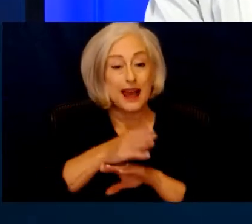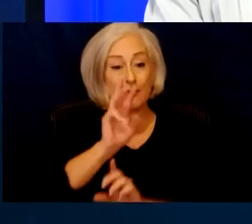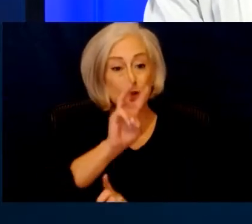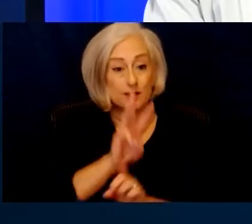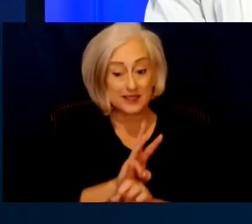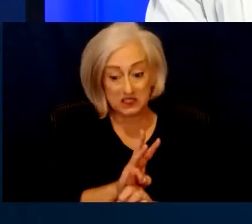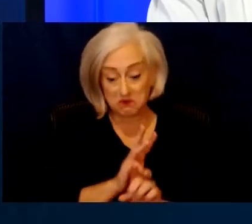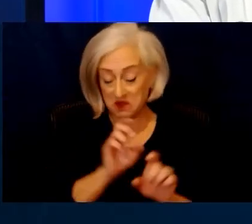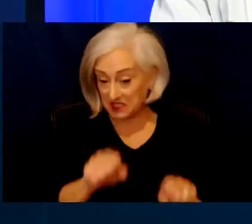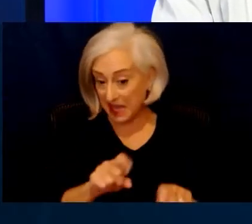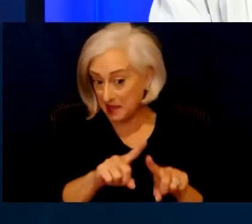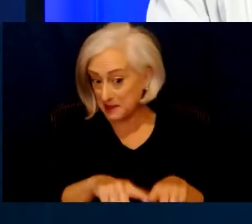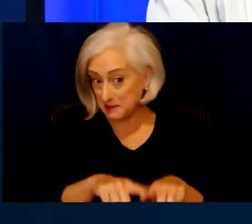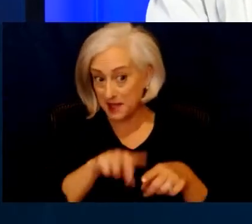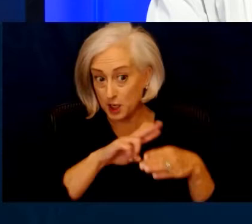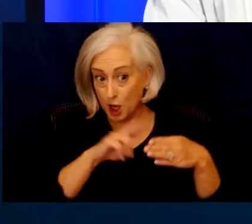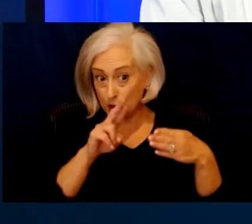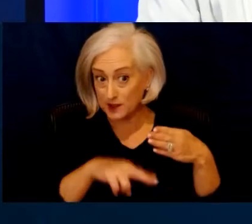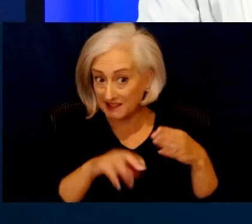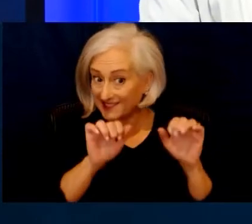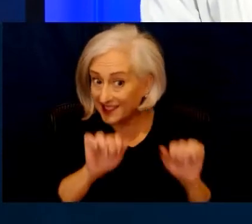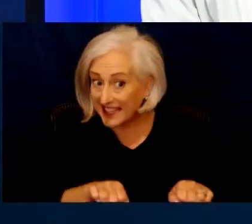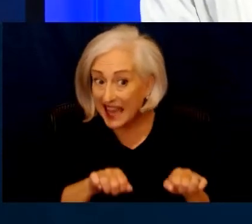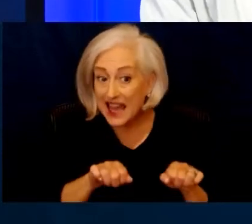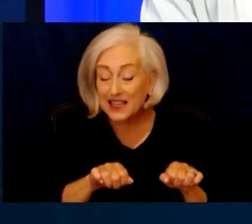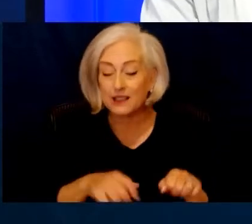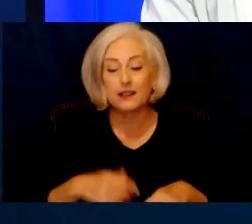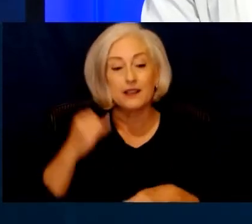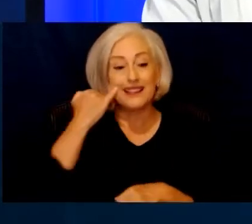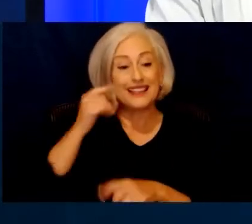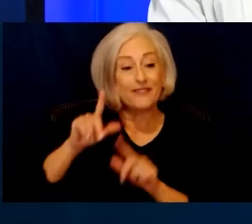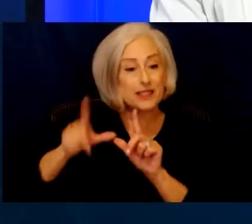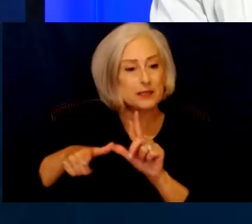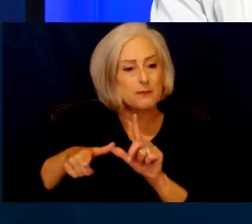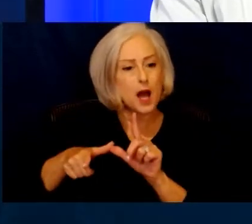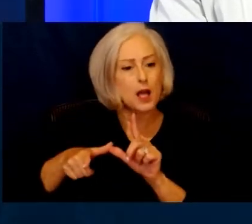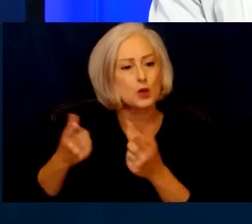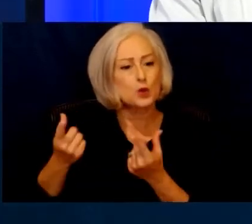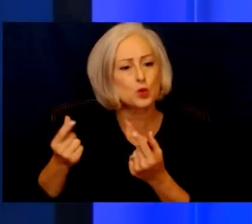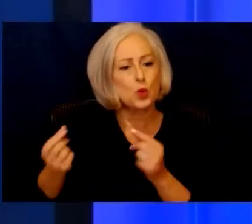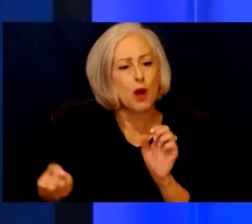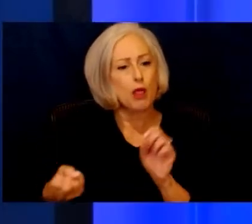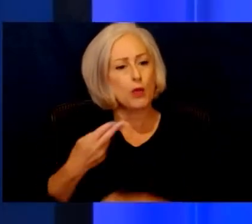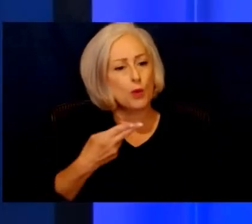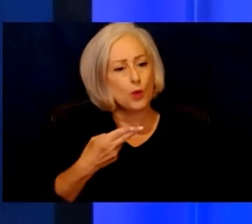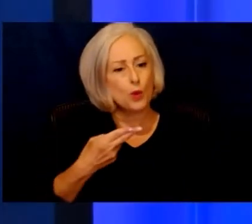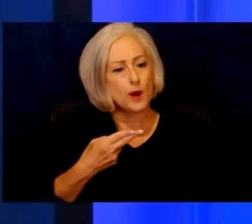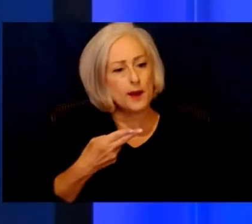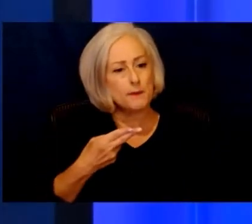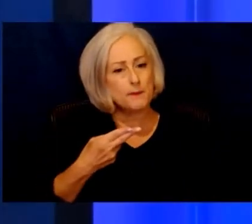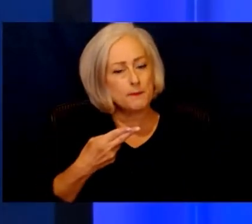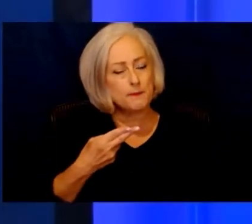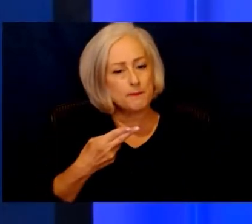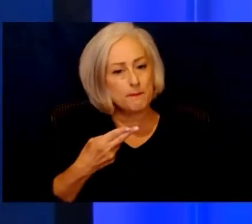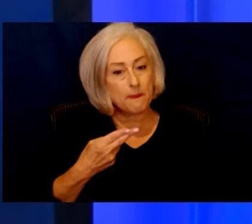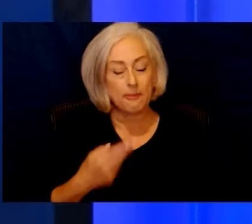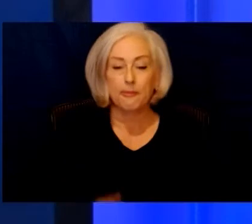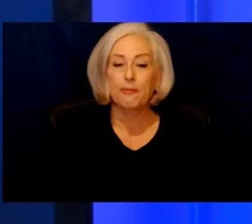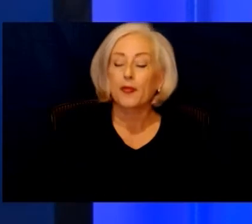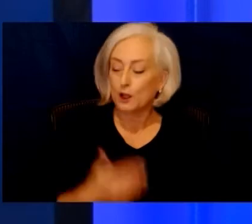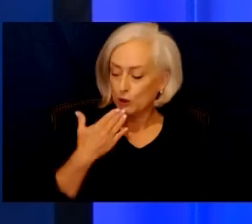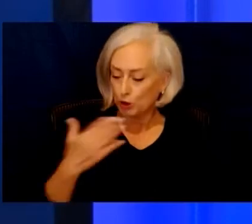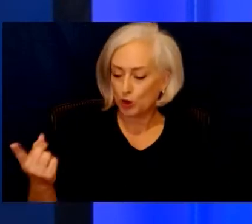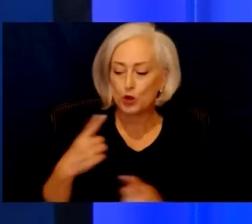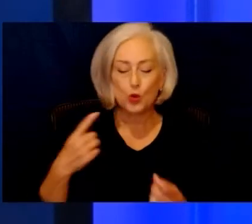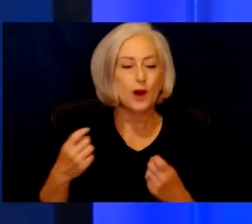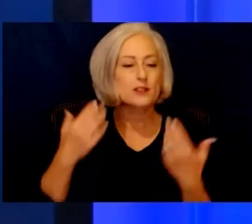those results? And if they are expired, do you just throw them away? Yeah, I mean, I think those are very good questions. I don't think we know the full answers to that.